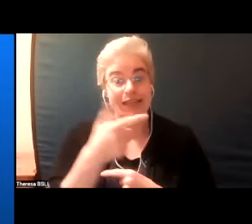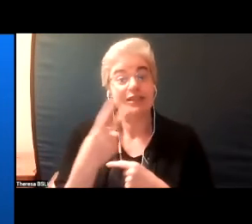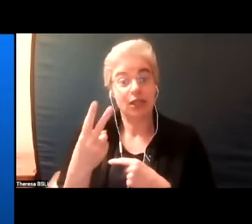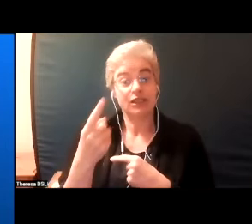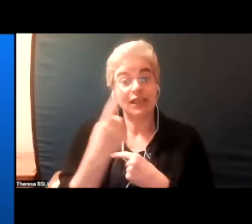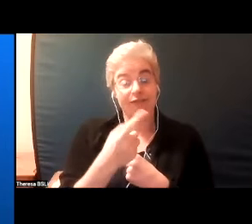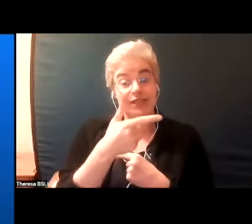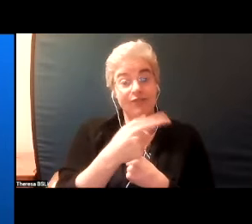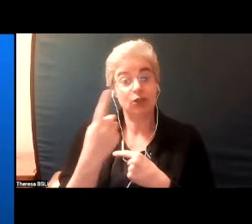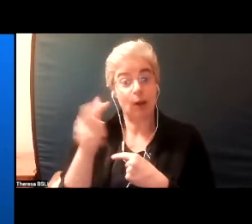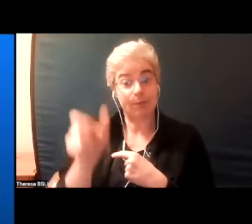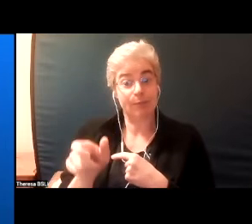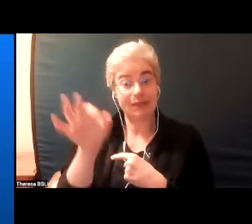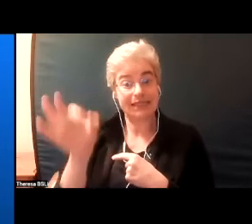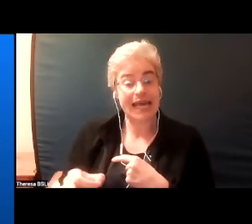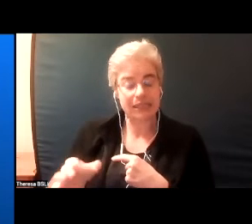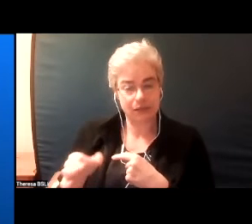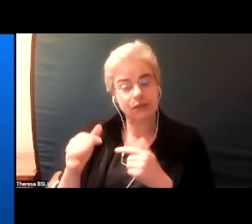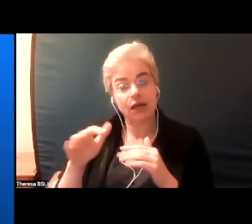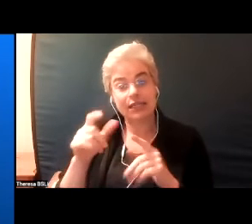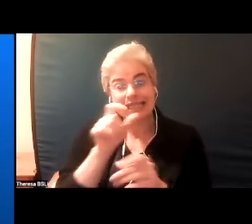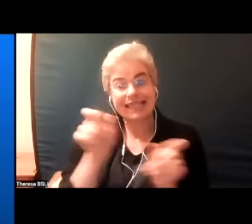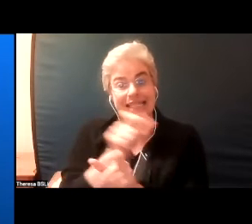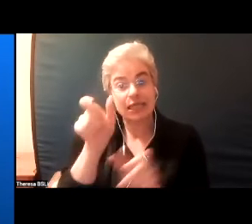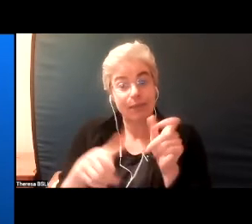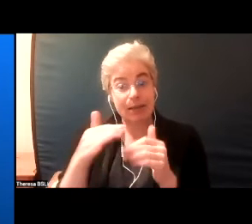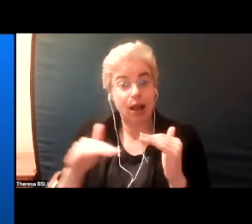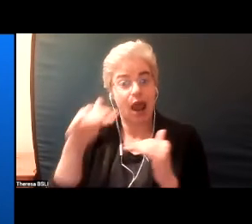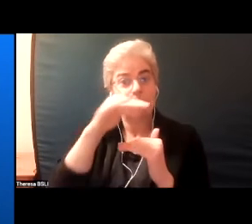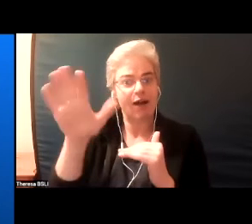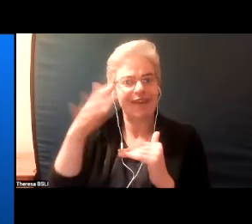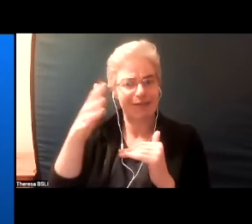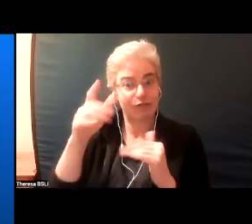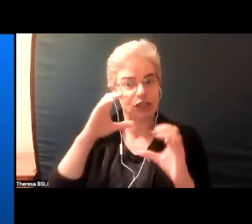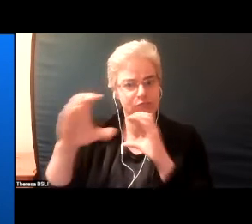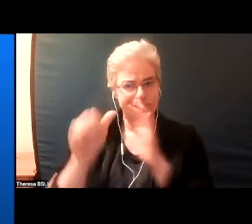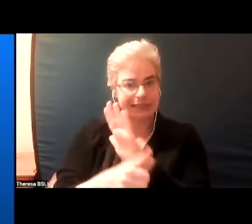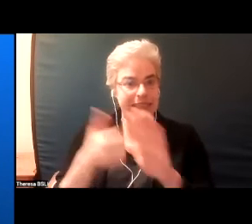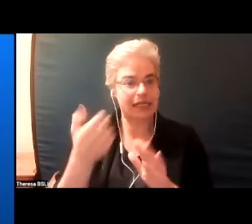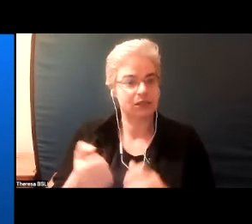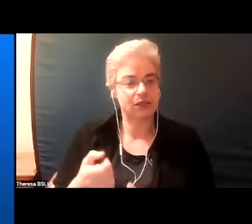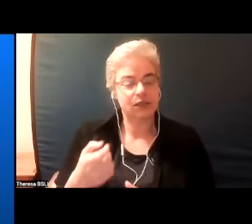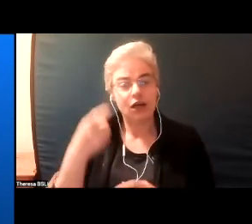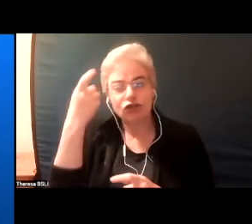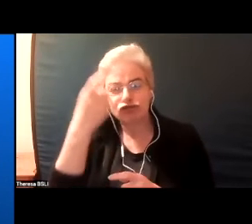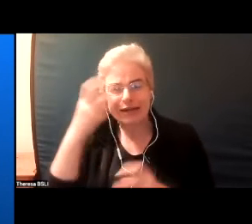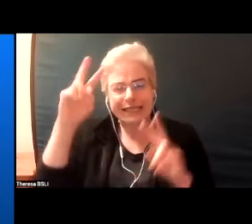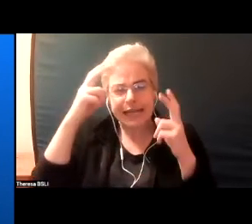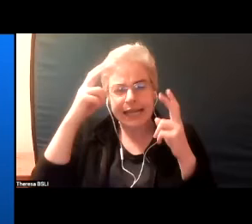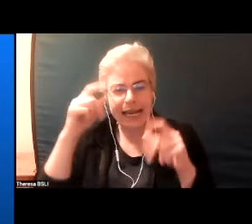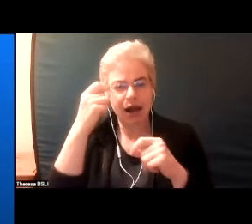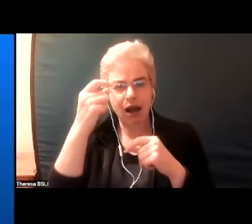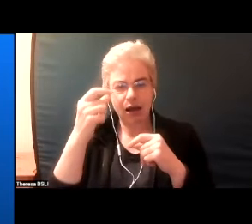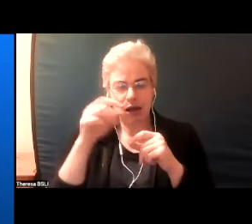71% of dyslexics above average at communicating. Reasoning, understanding patterns,